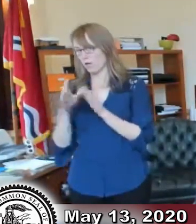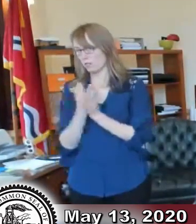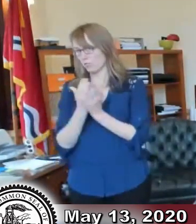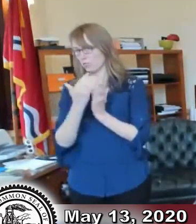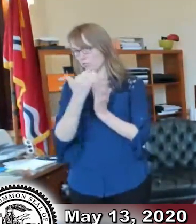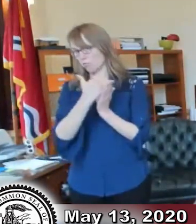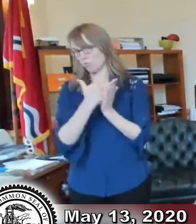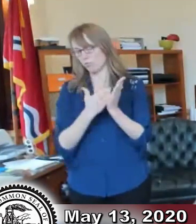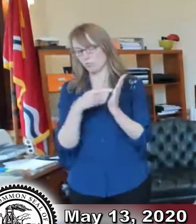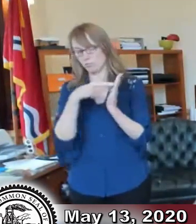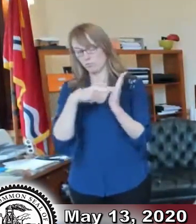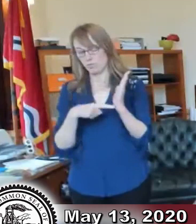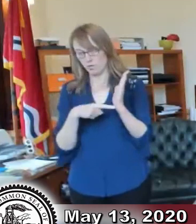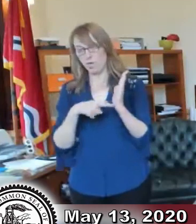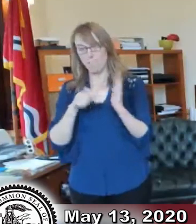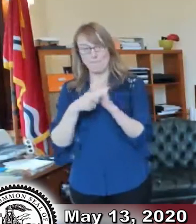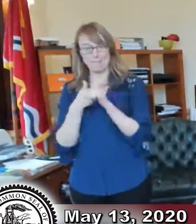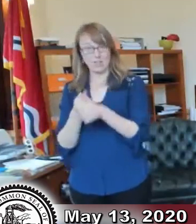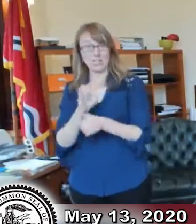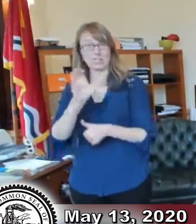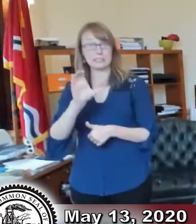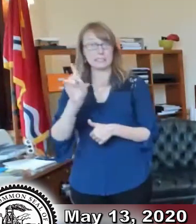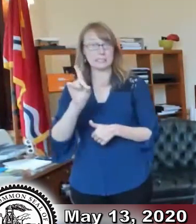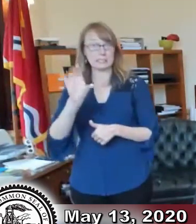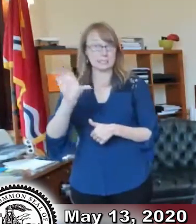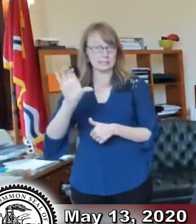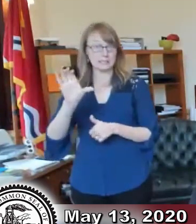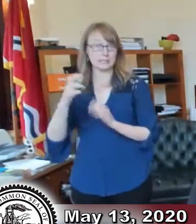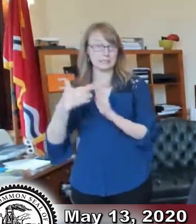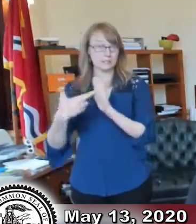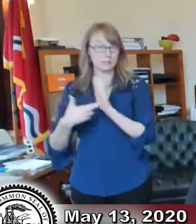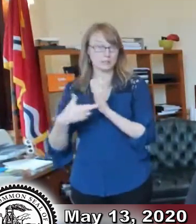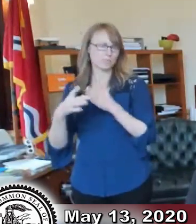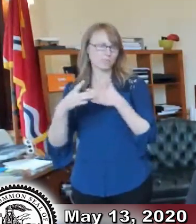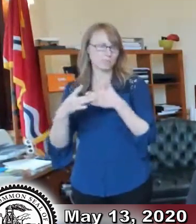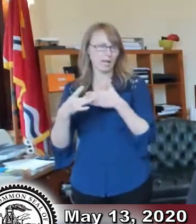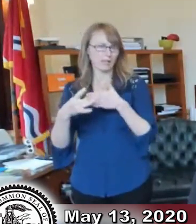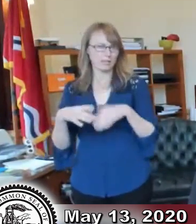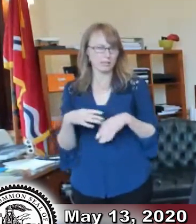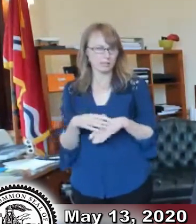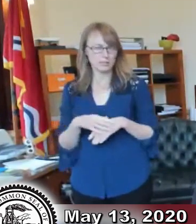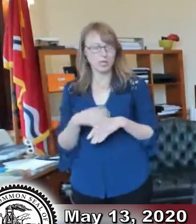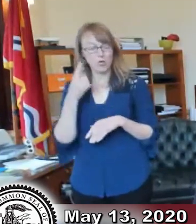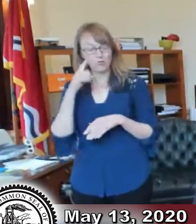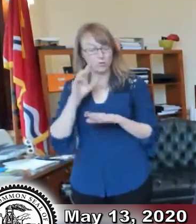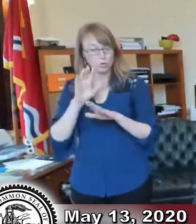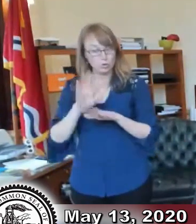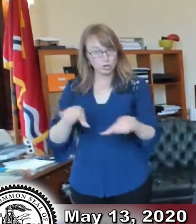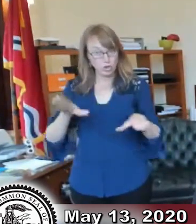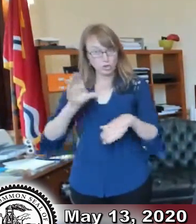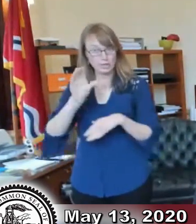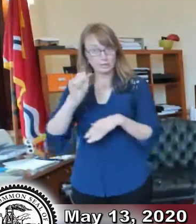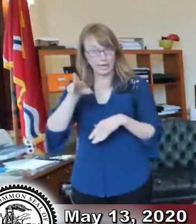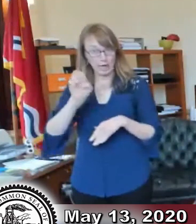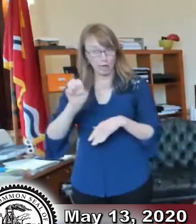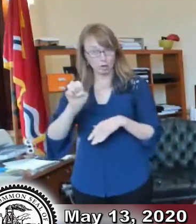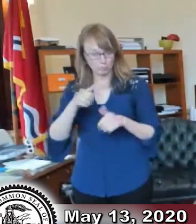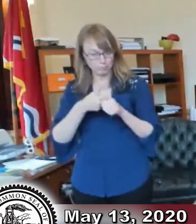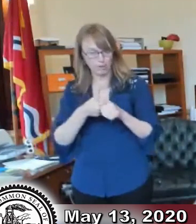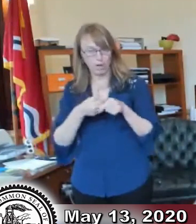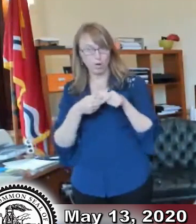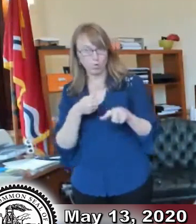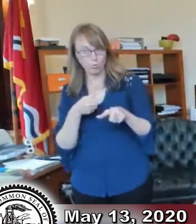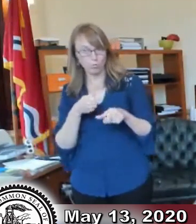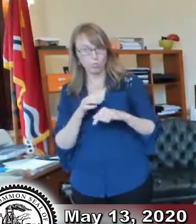CDC guidelines. The CDC guidelines are very good under the heading of child care. Now, summer camps